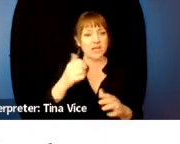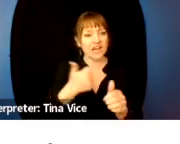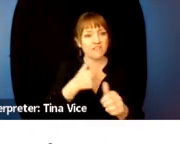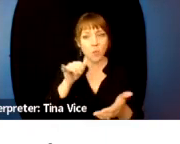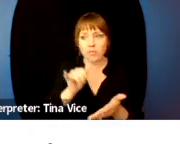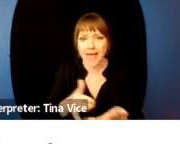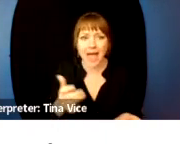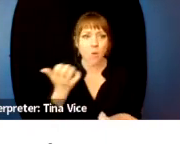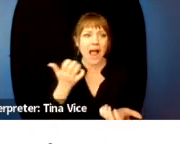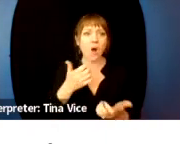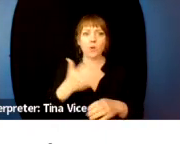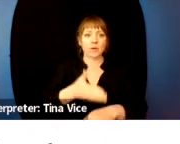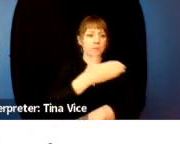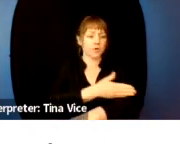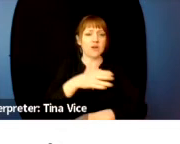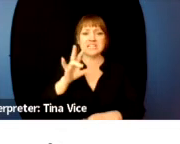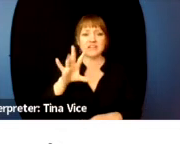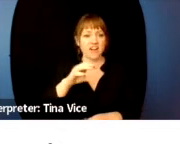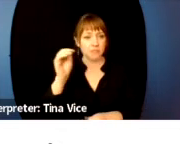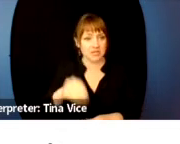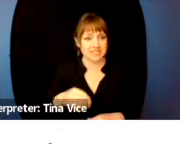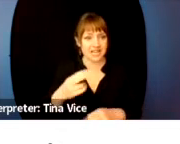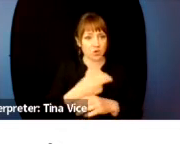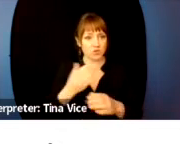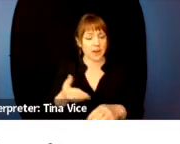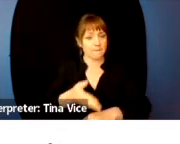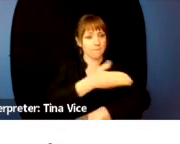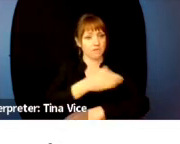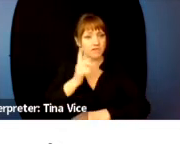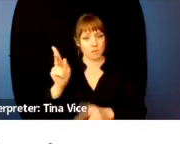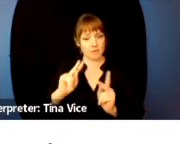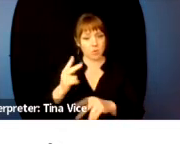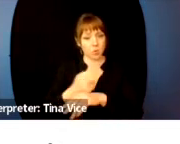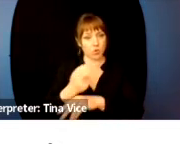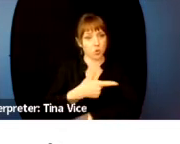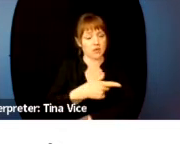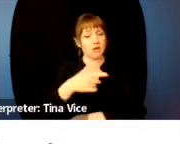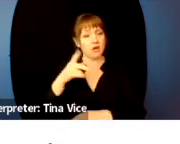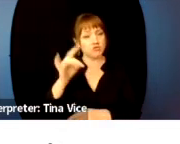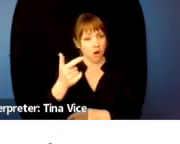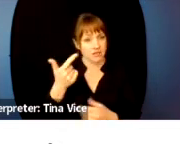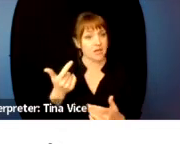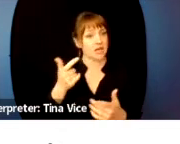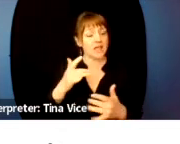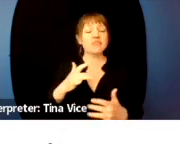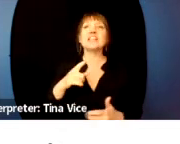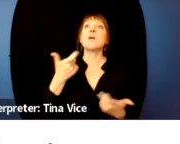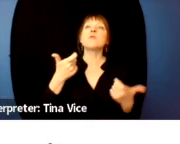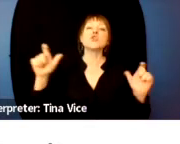or 75% for injection drug users is insanely effective and exciting. So we should make more use of